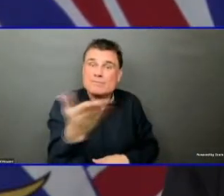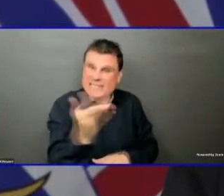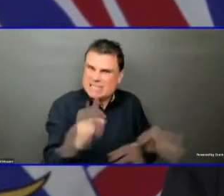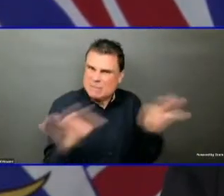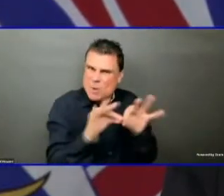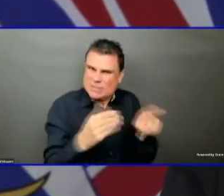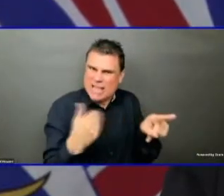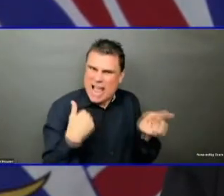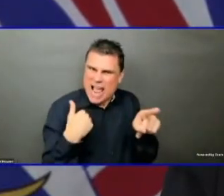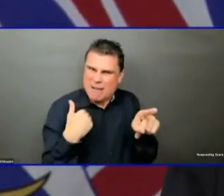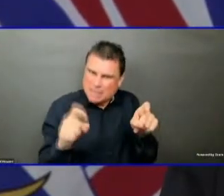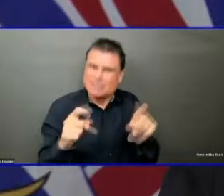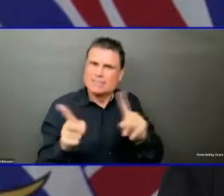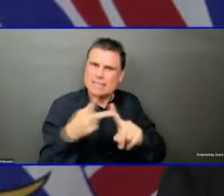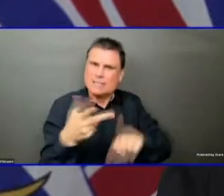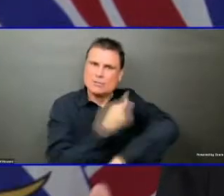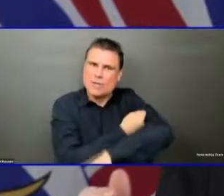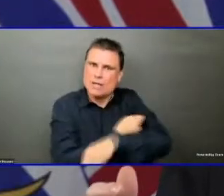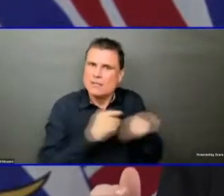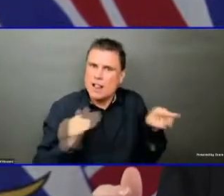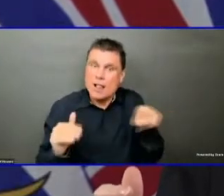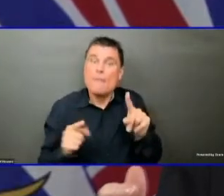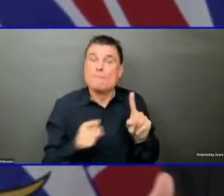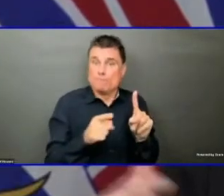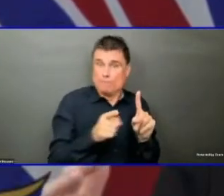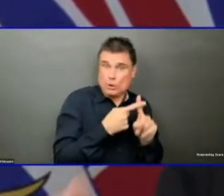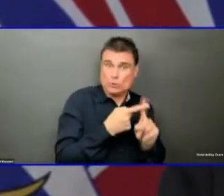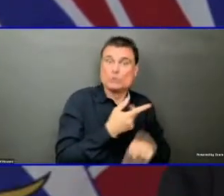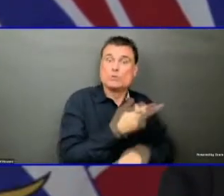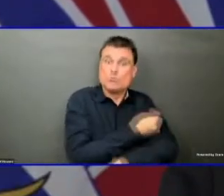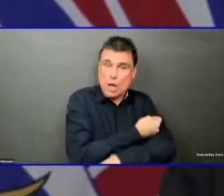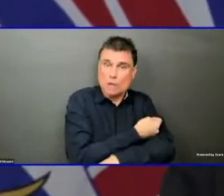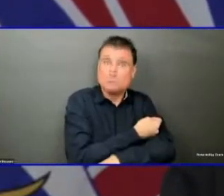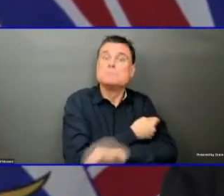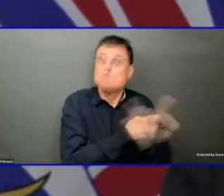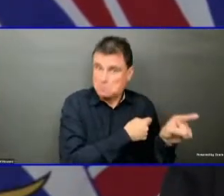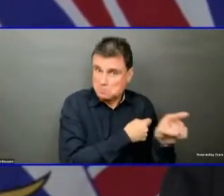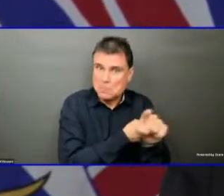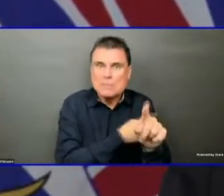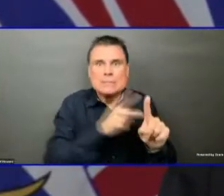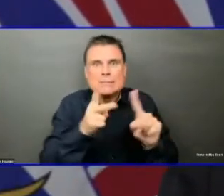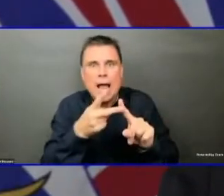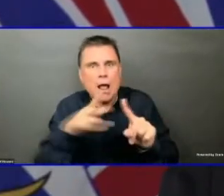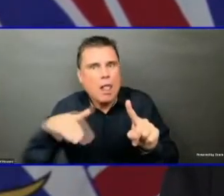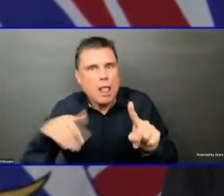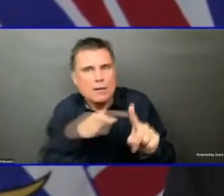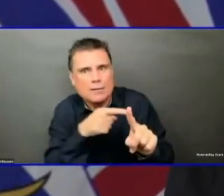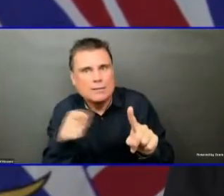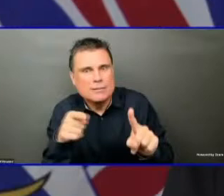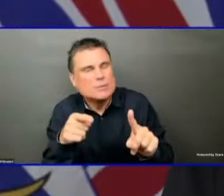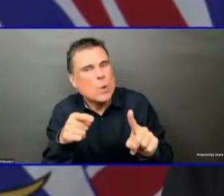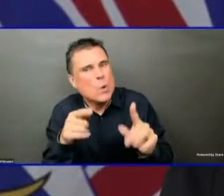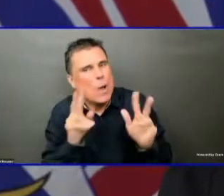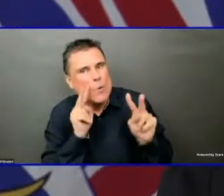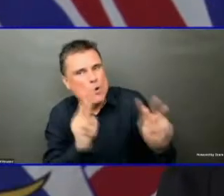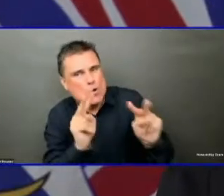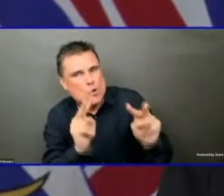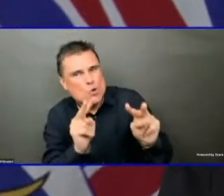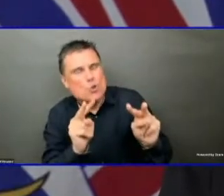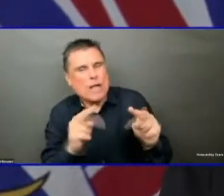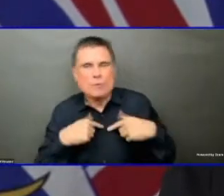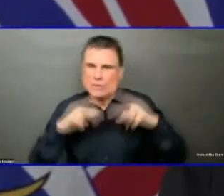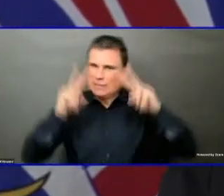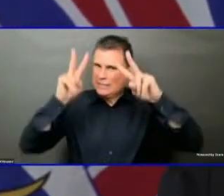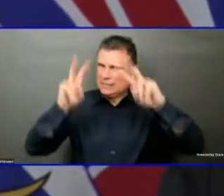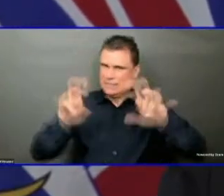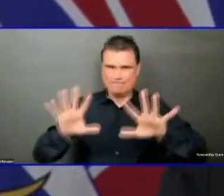have in place in care homes. So those are some of the things that we're looking at. Just getting more confidence